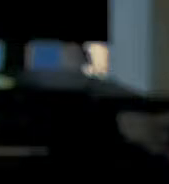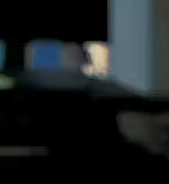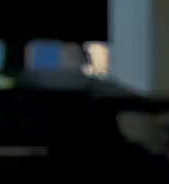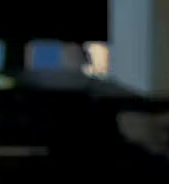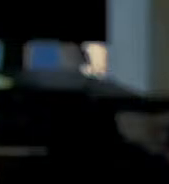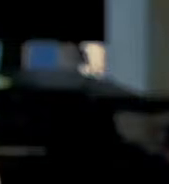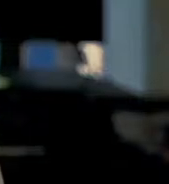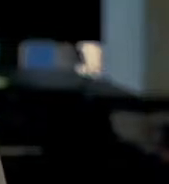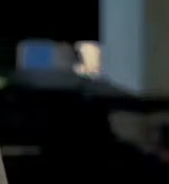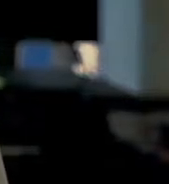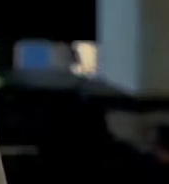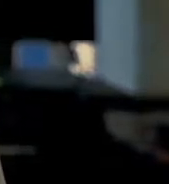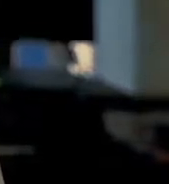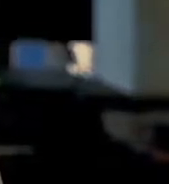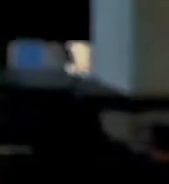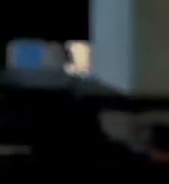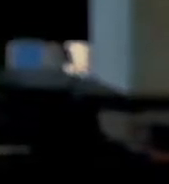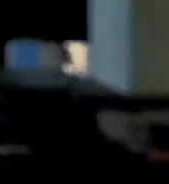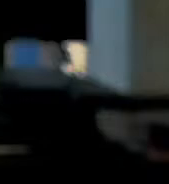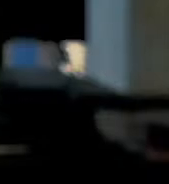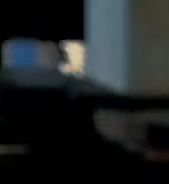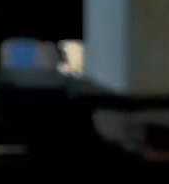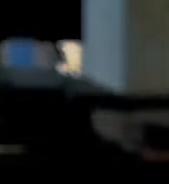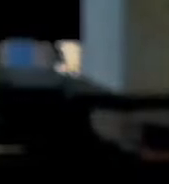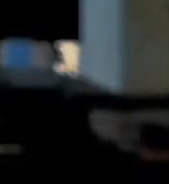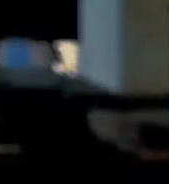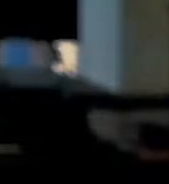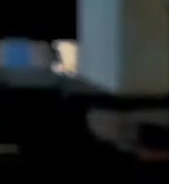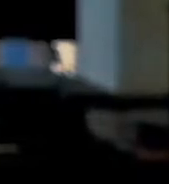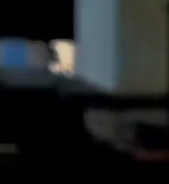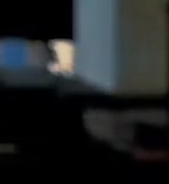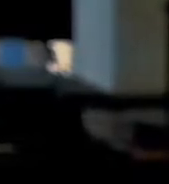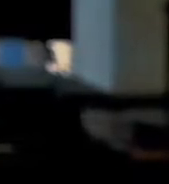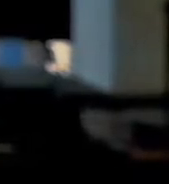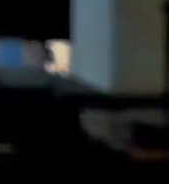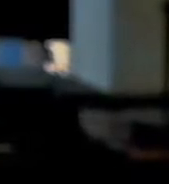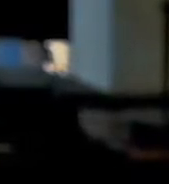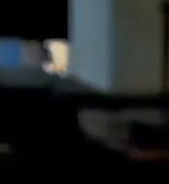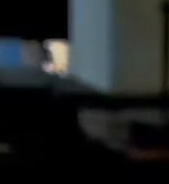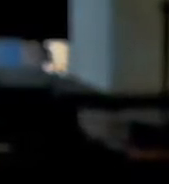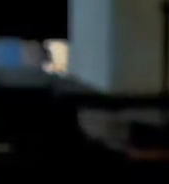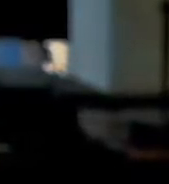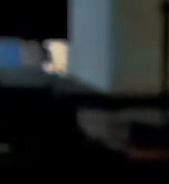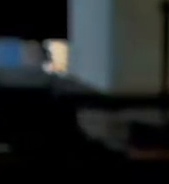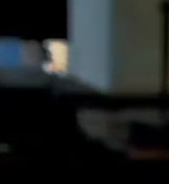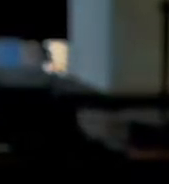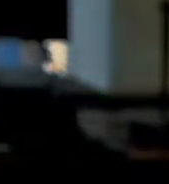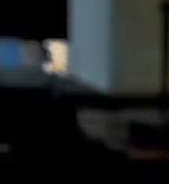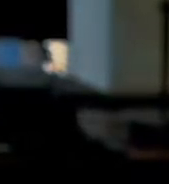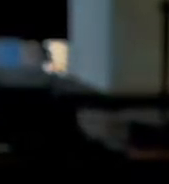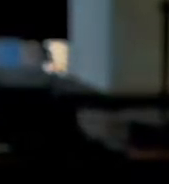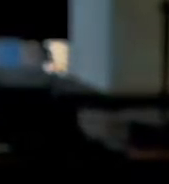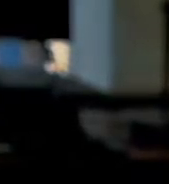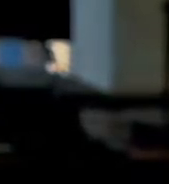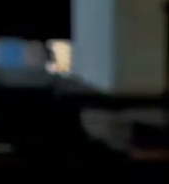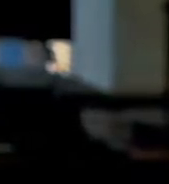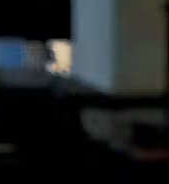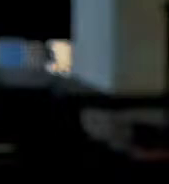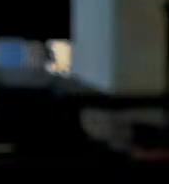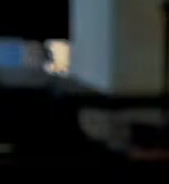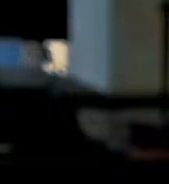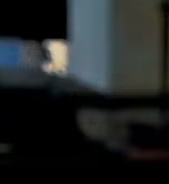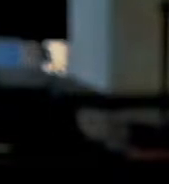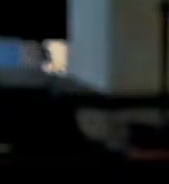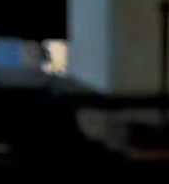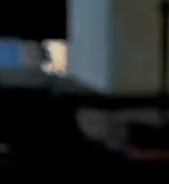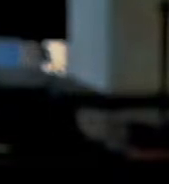degree at Kent State University. We are really excited on your behalf, and we are really looking forward to